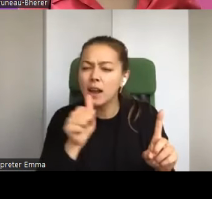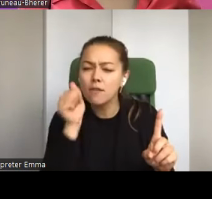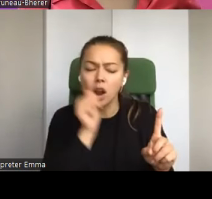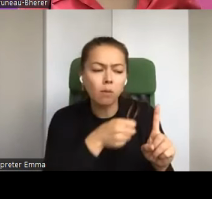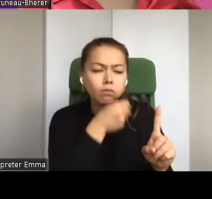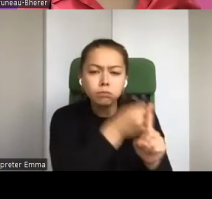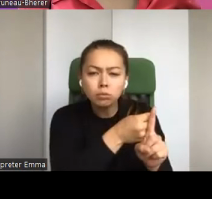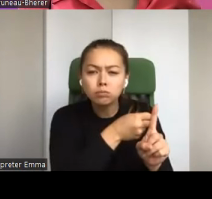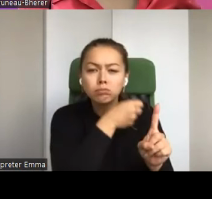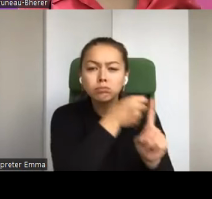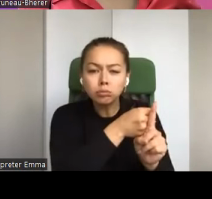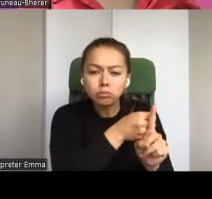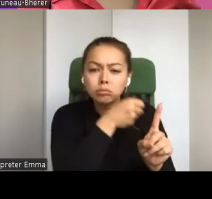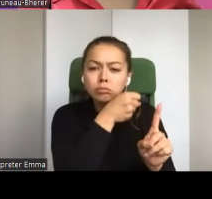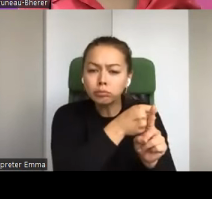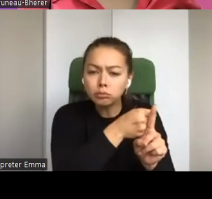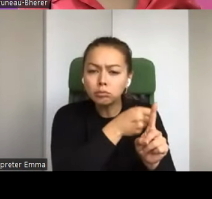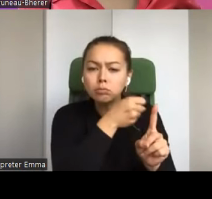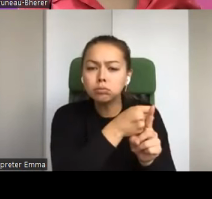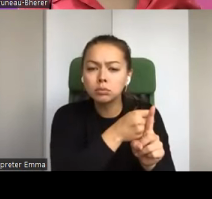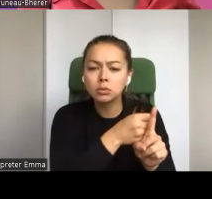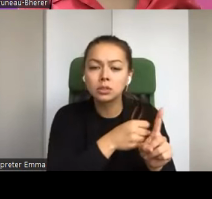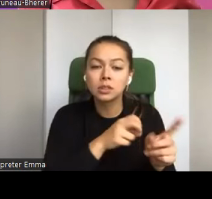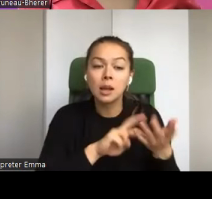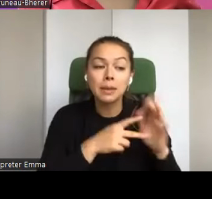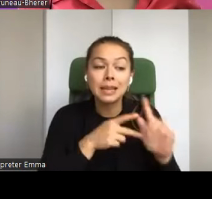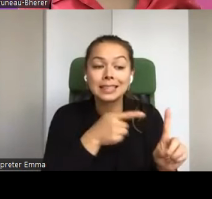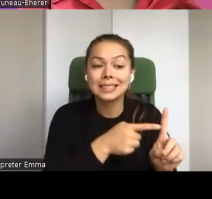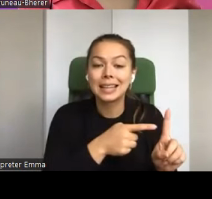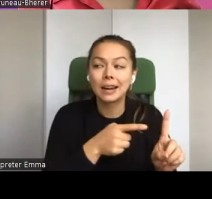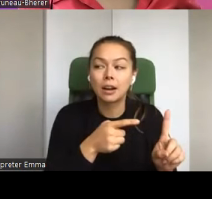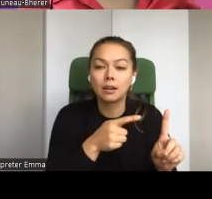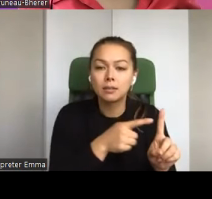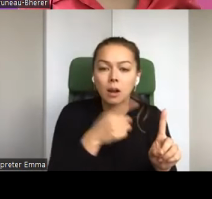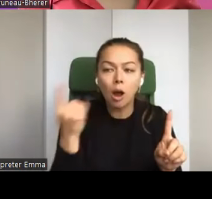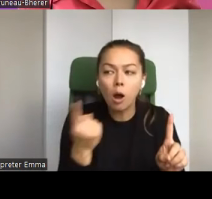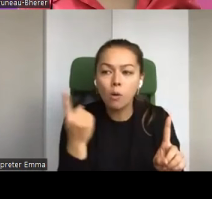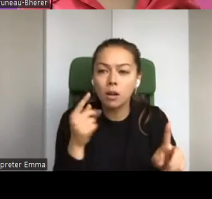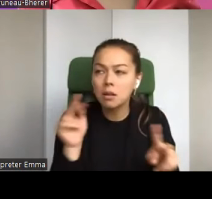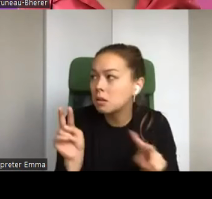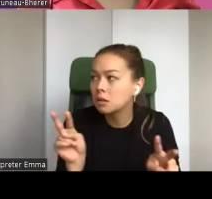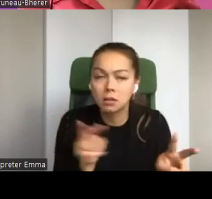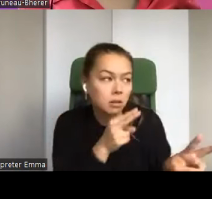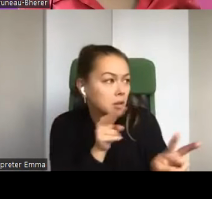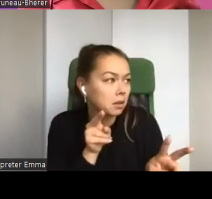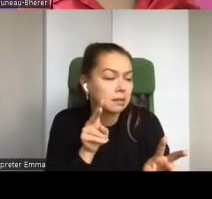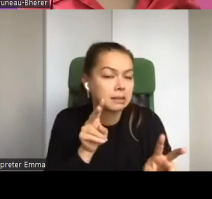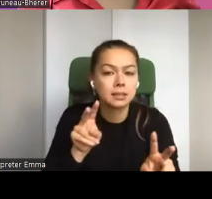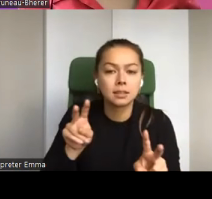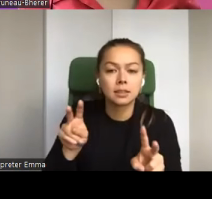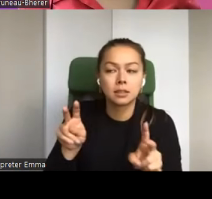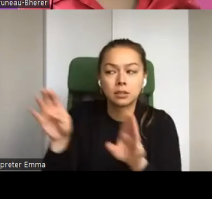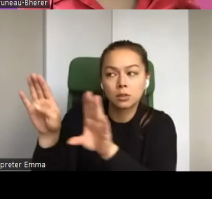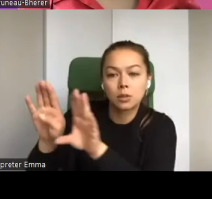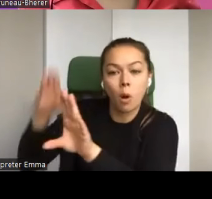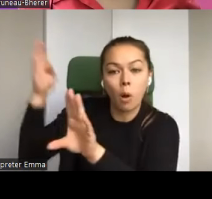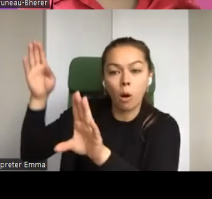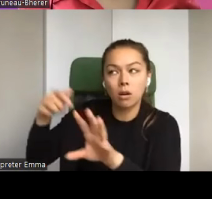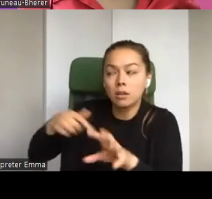and they're afraid when the door opens at home. Is my parent going to scream? And